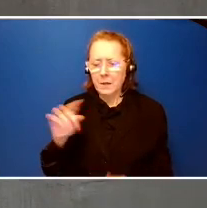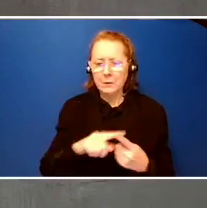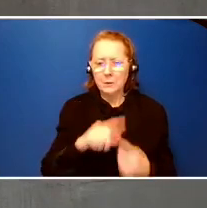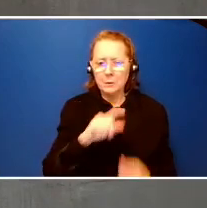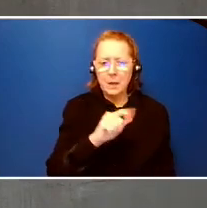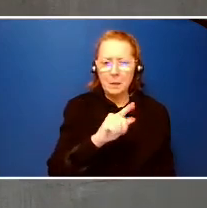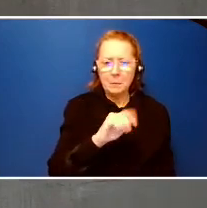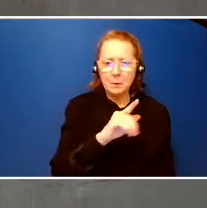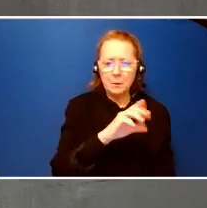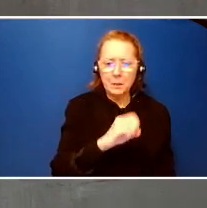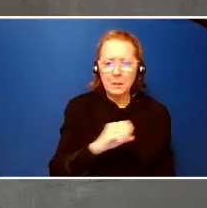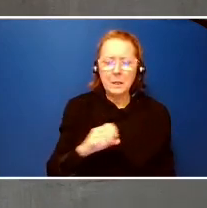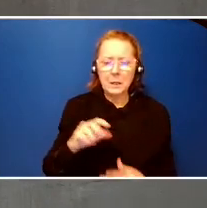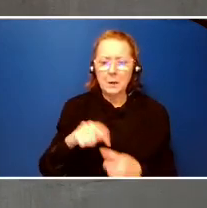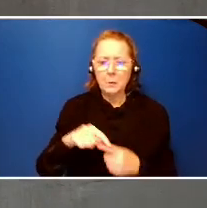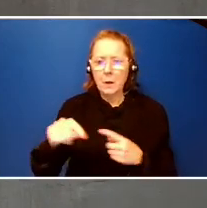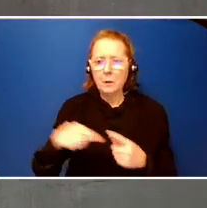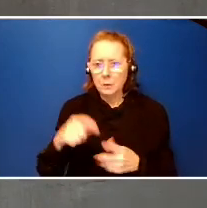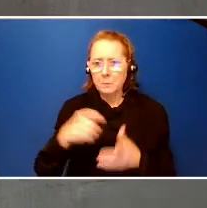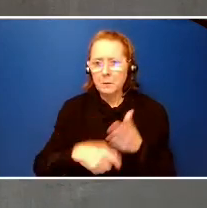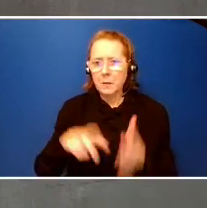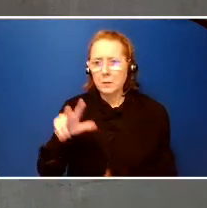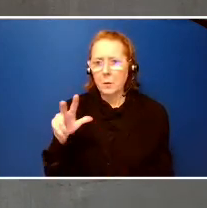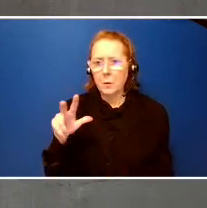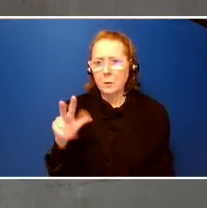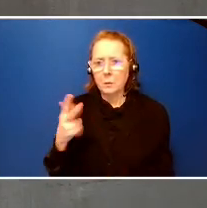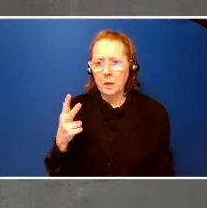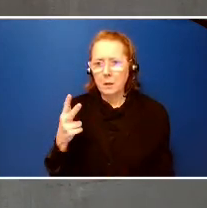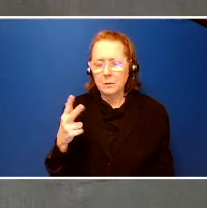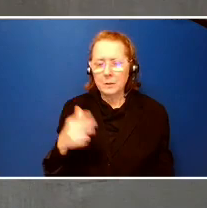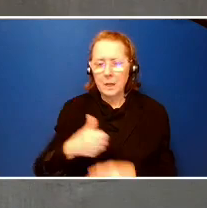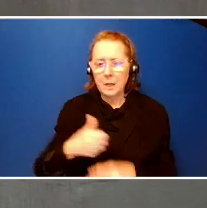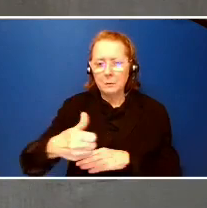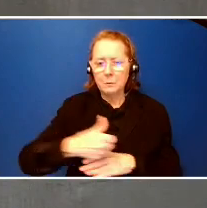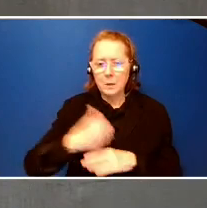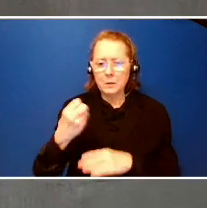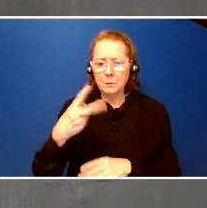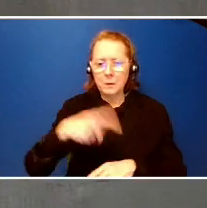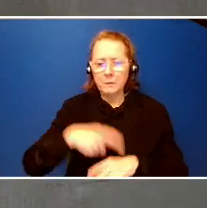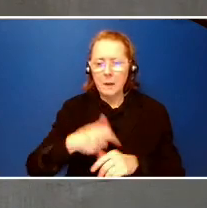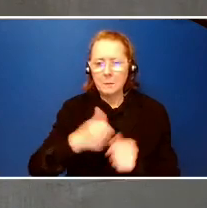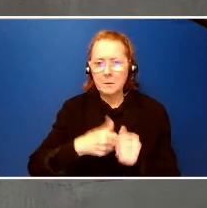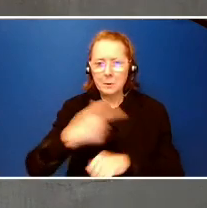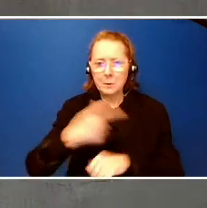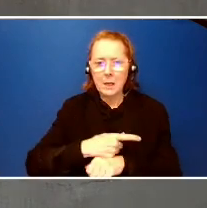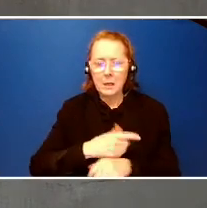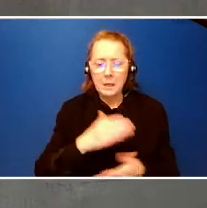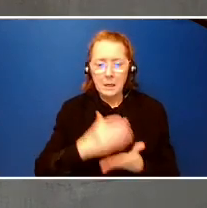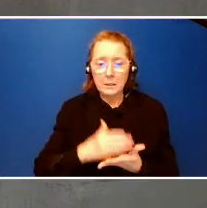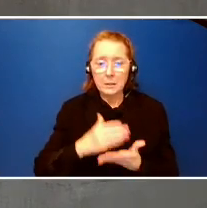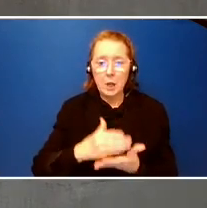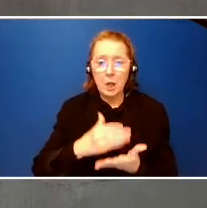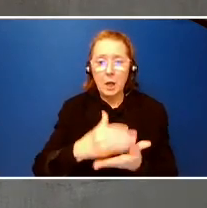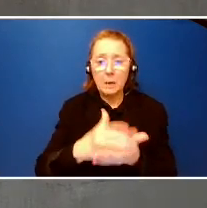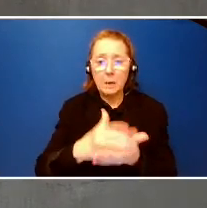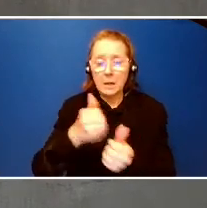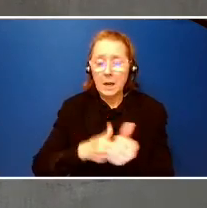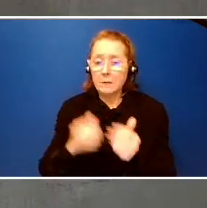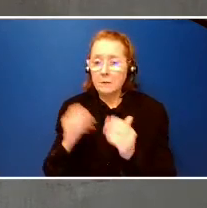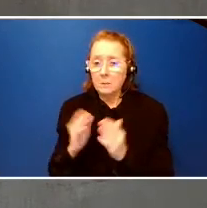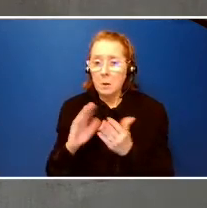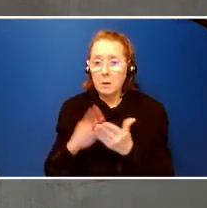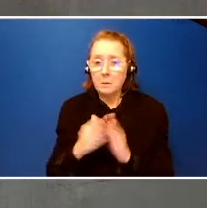$3. It runs 12 times a day. It stops at every little community between Albuquerque and Santa Fe and on down to